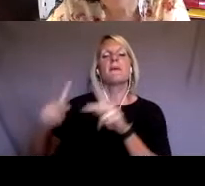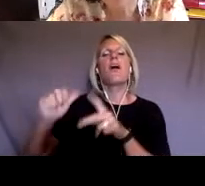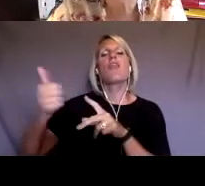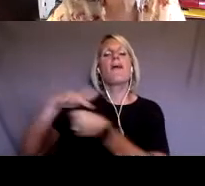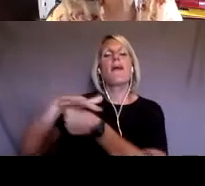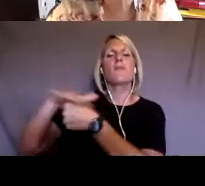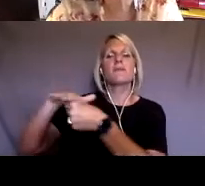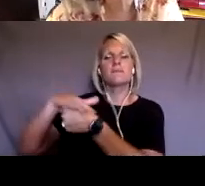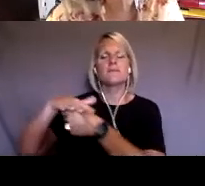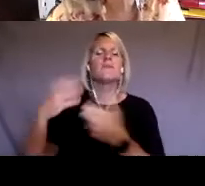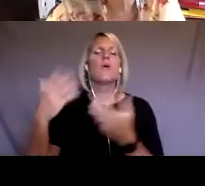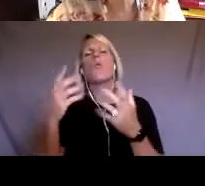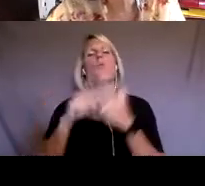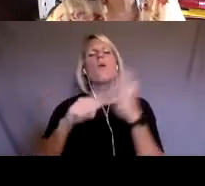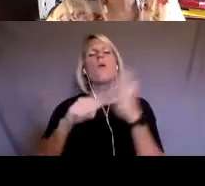are considered